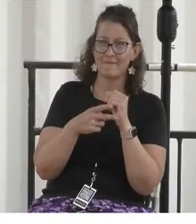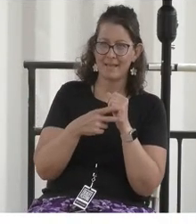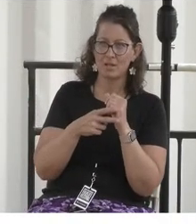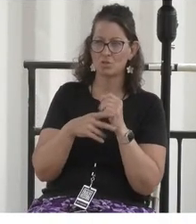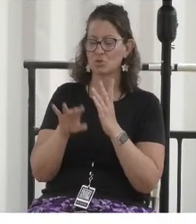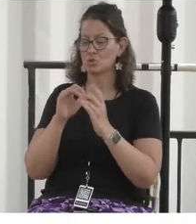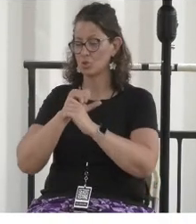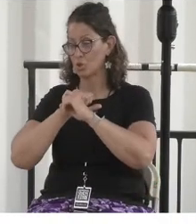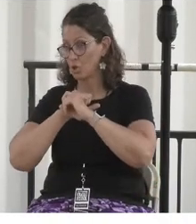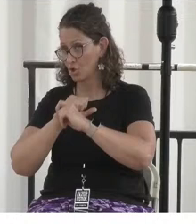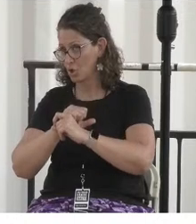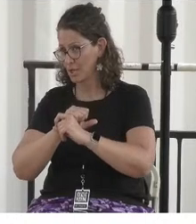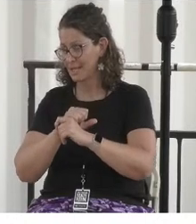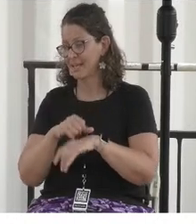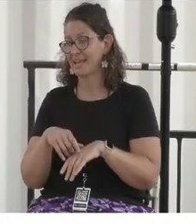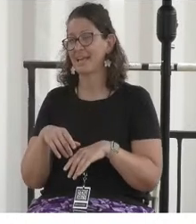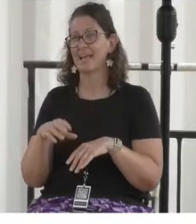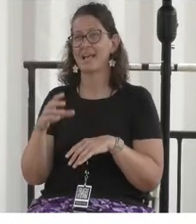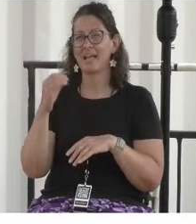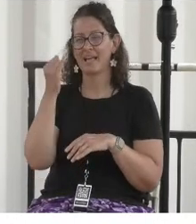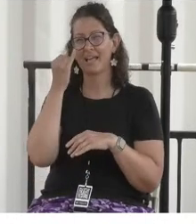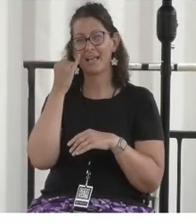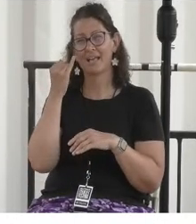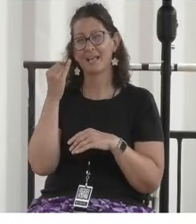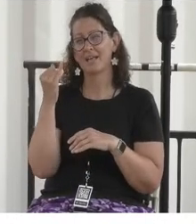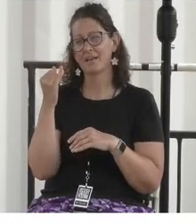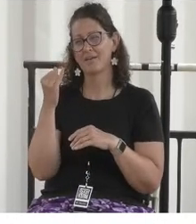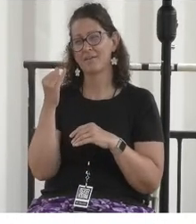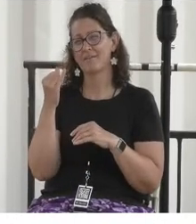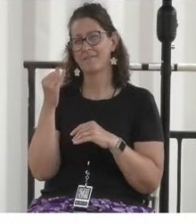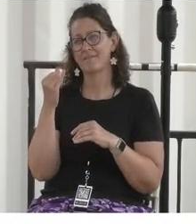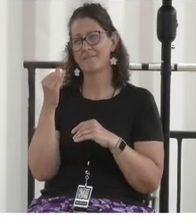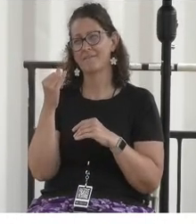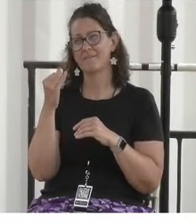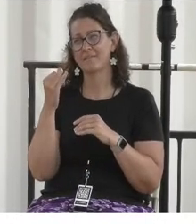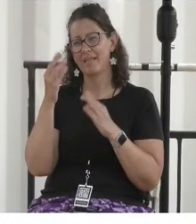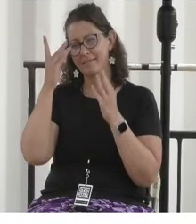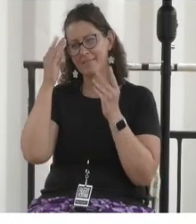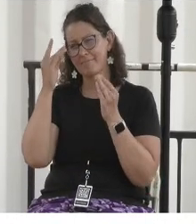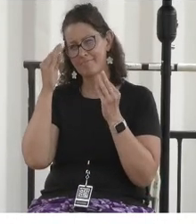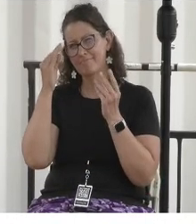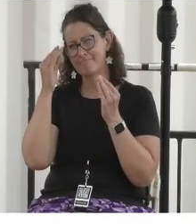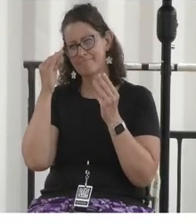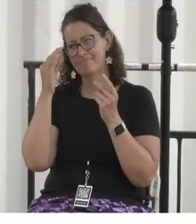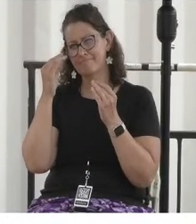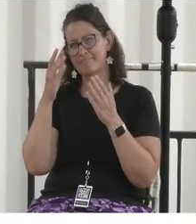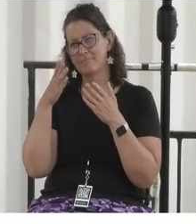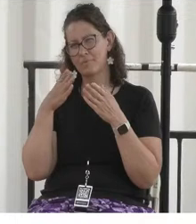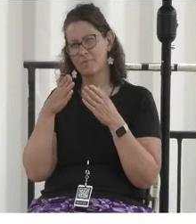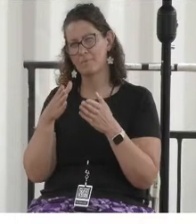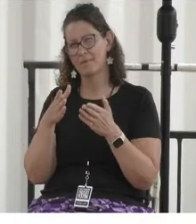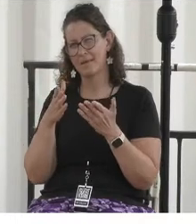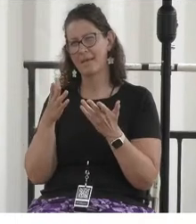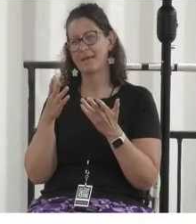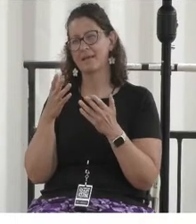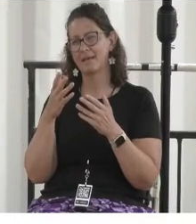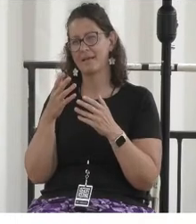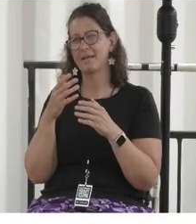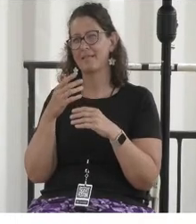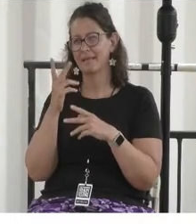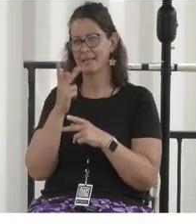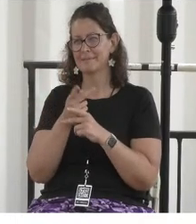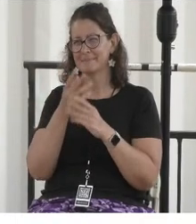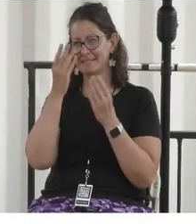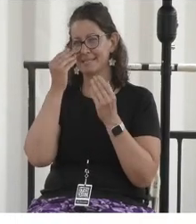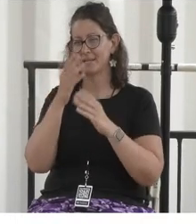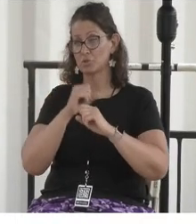security purposes, and as long as it's done in a thoughtful manner that keeps data secure when it needs to be,